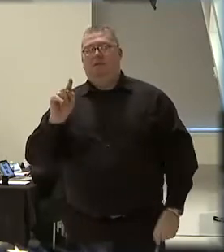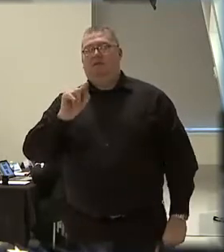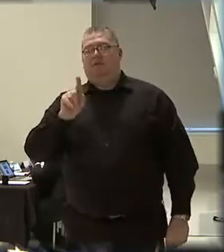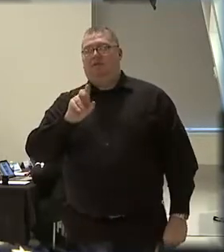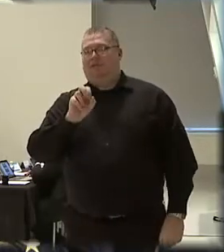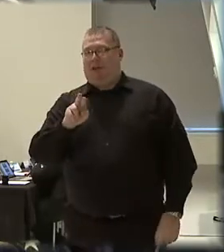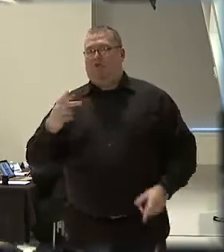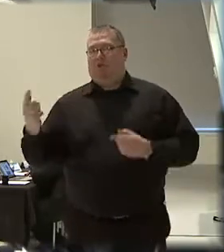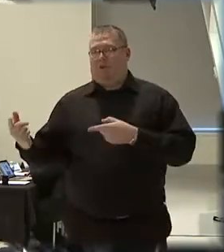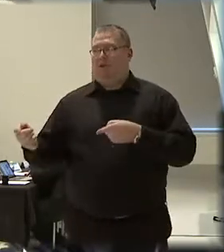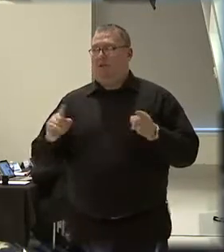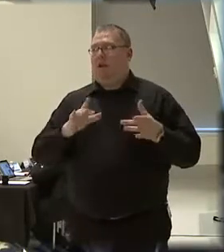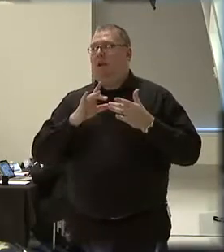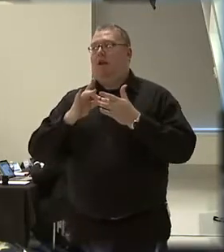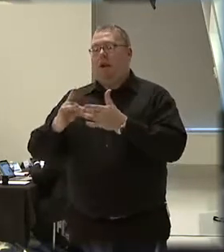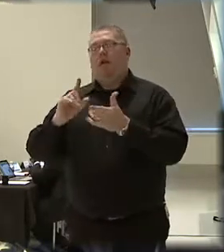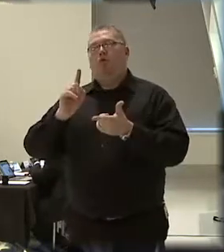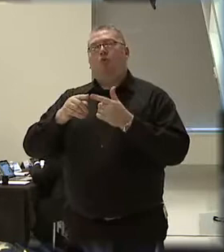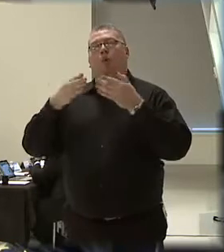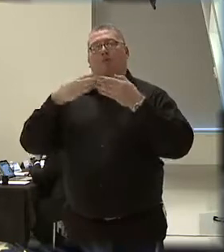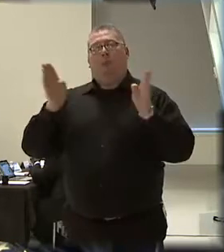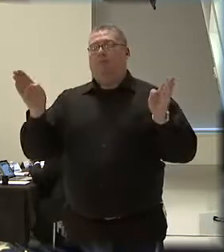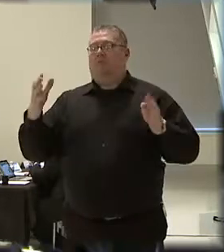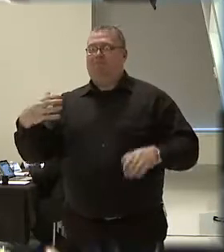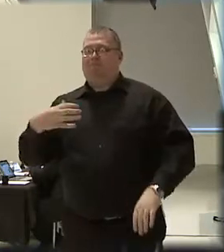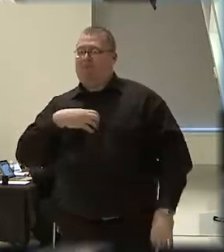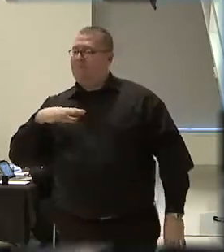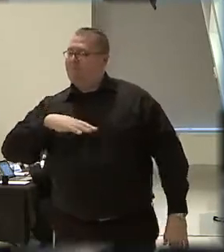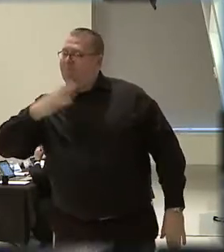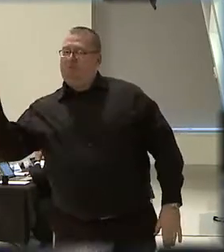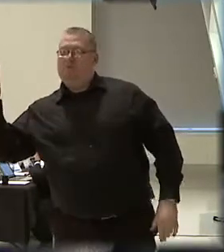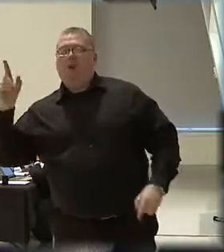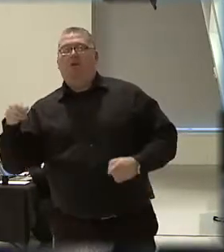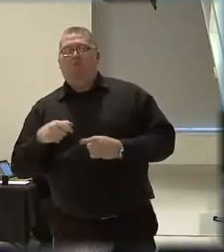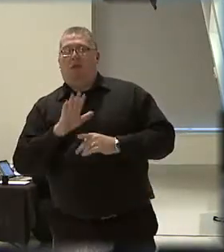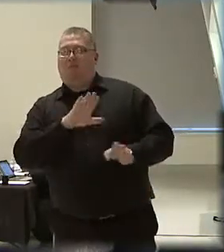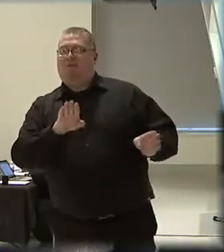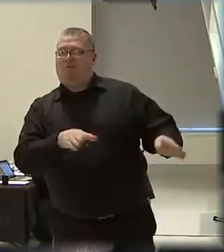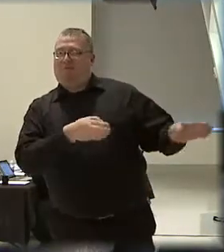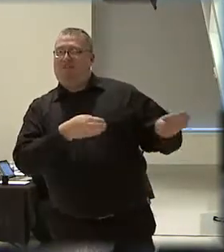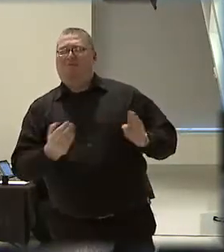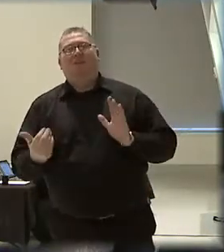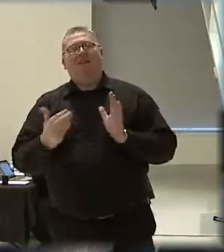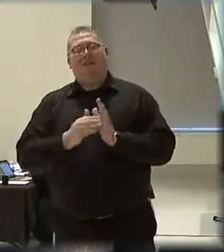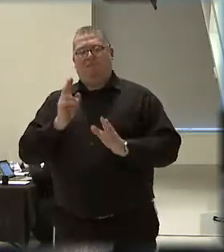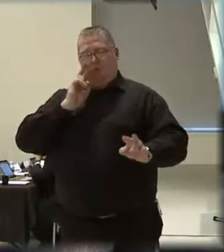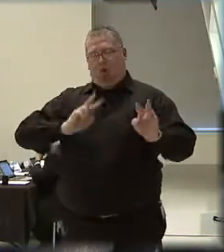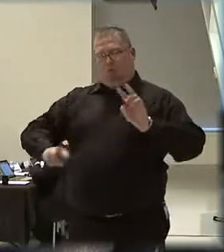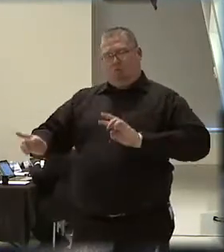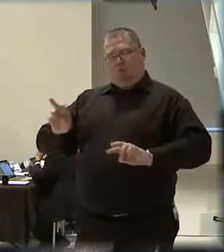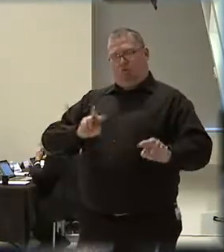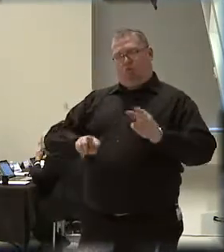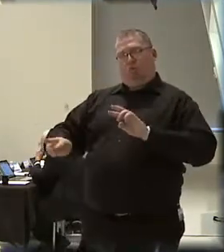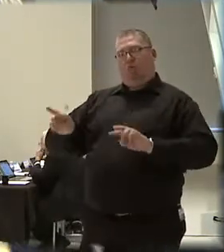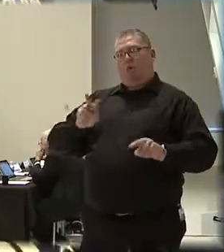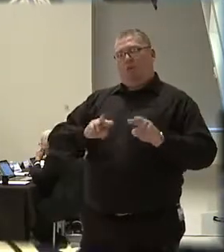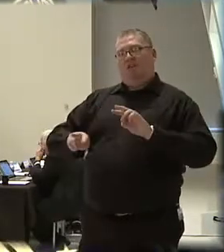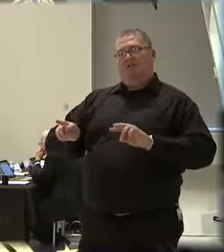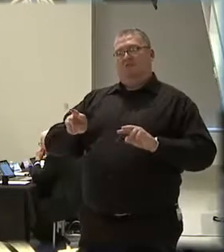that all led to the public outcry, again, looking at our legitimacy as an